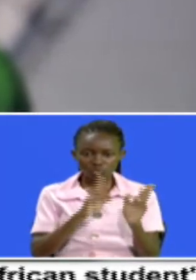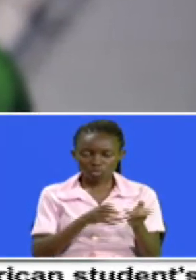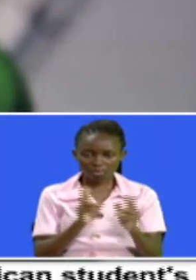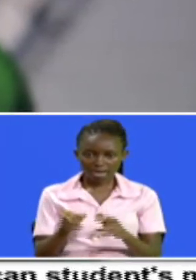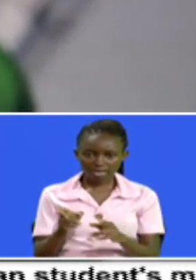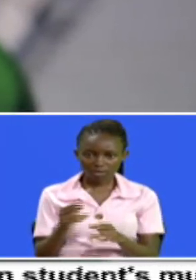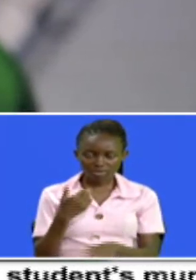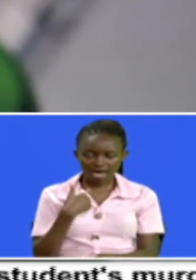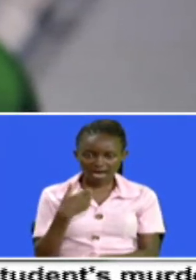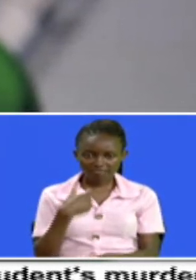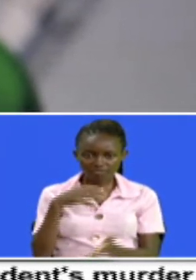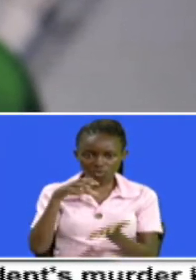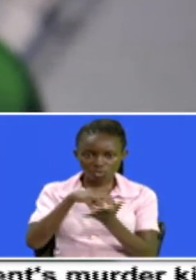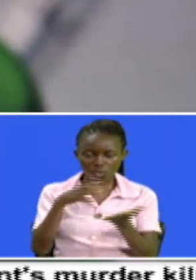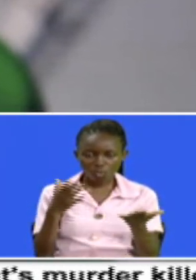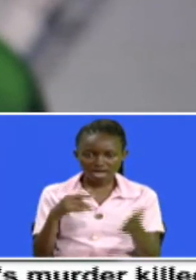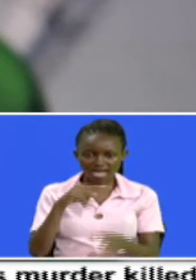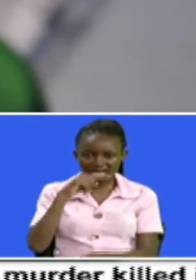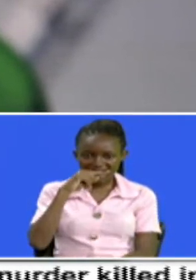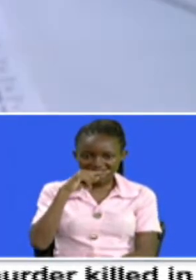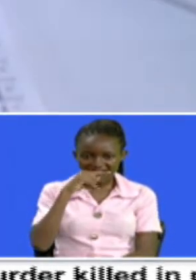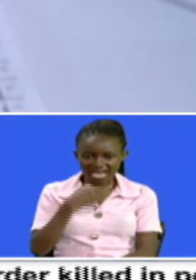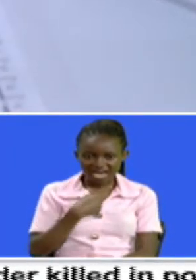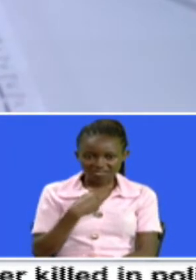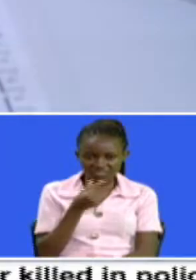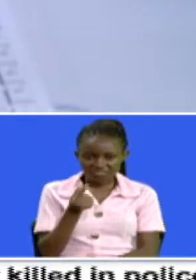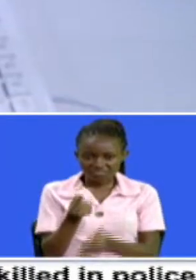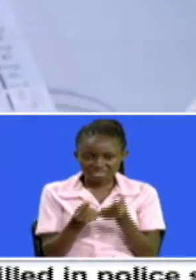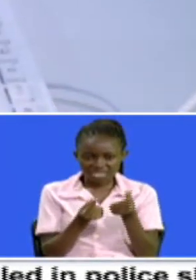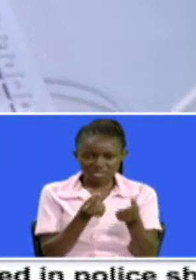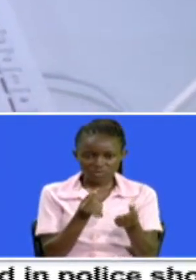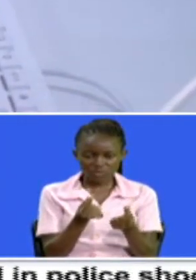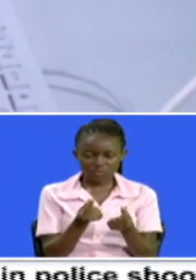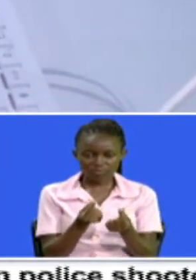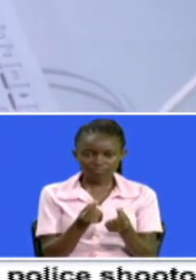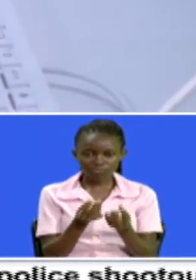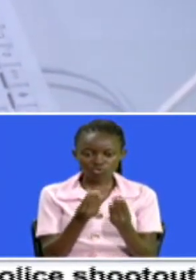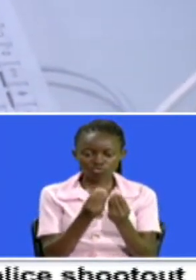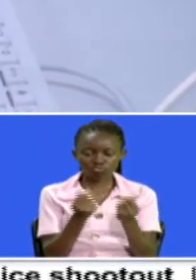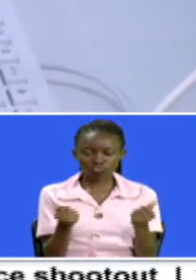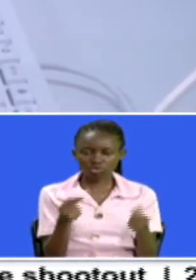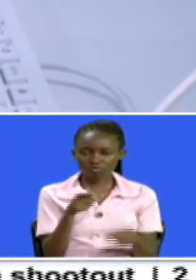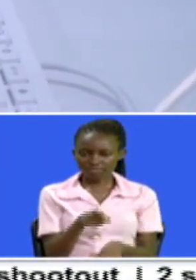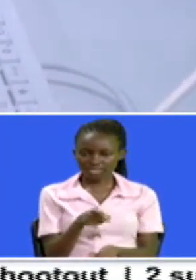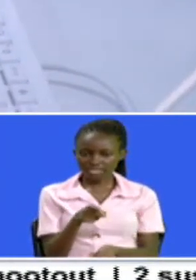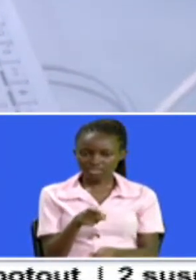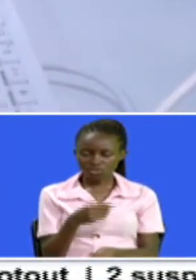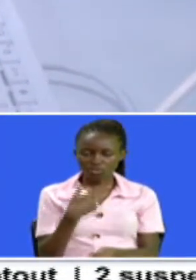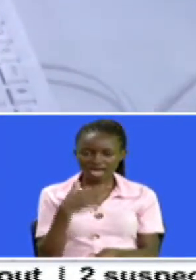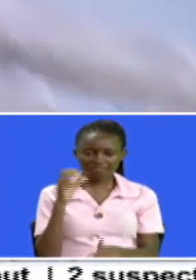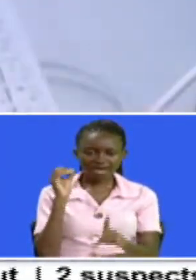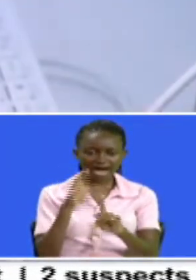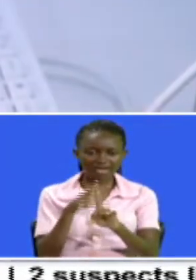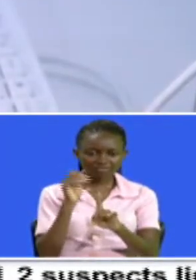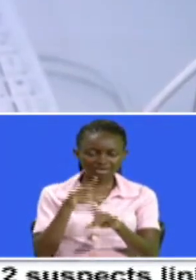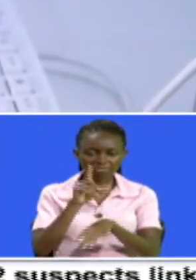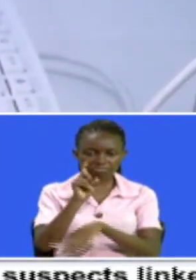in clinics where few bite cases are reported. To address this, they advise the need to